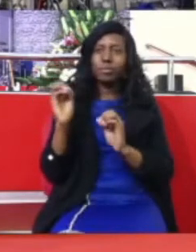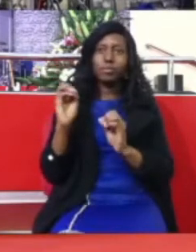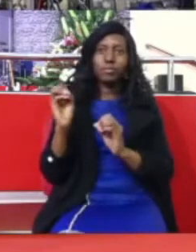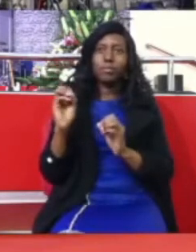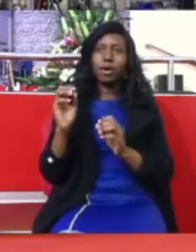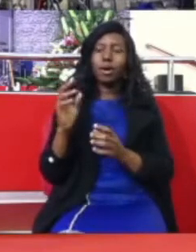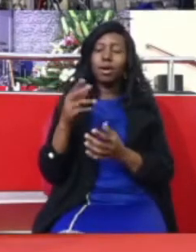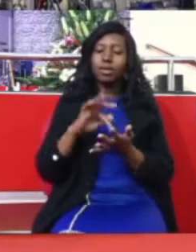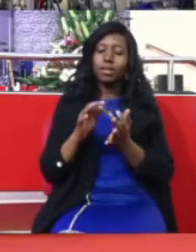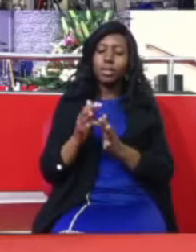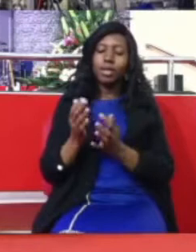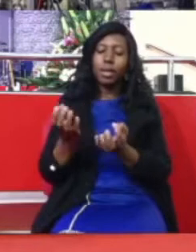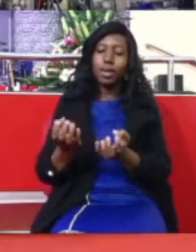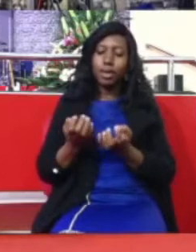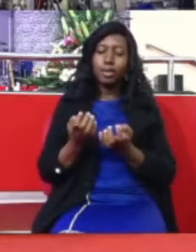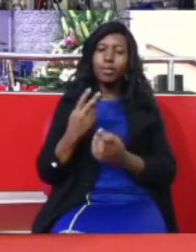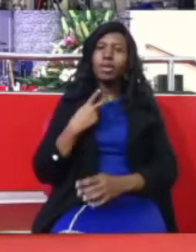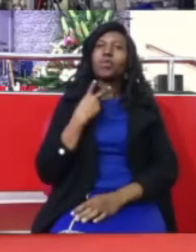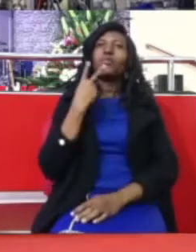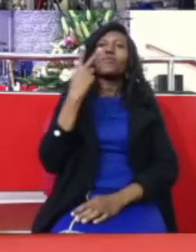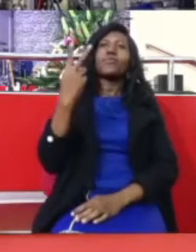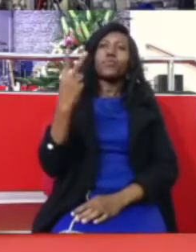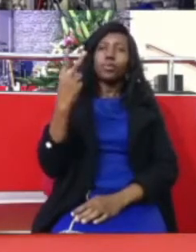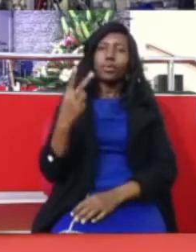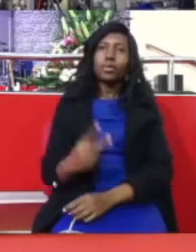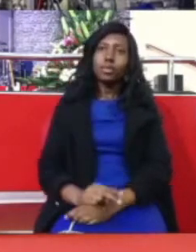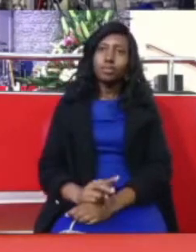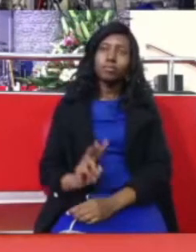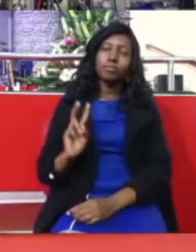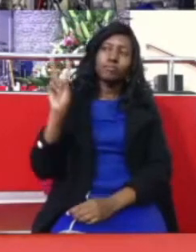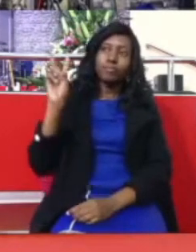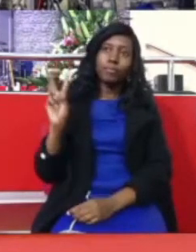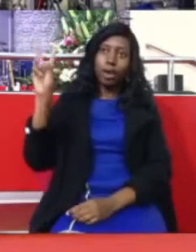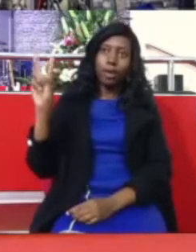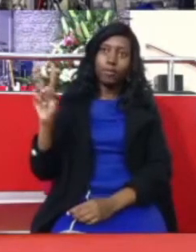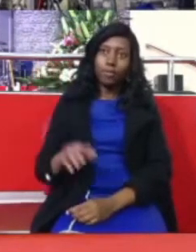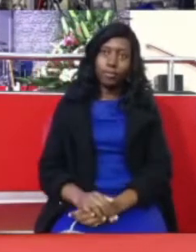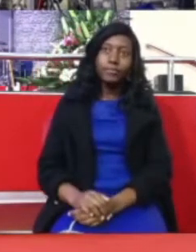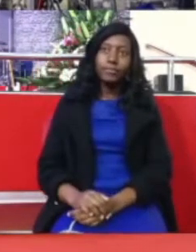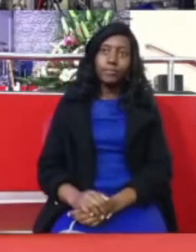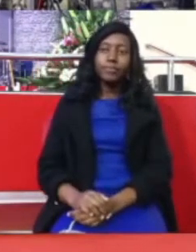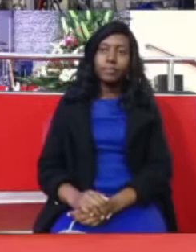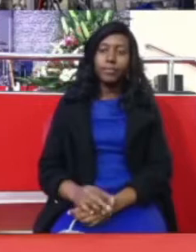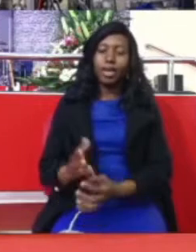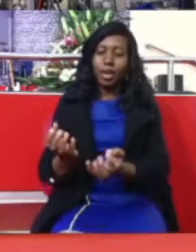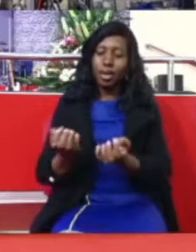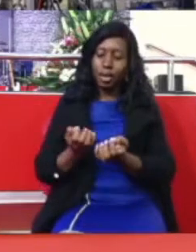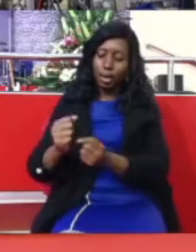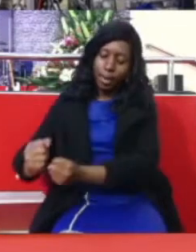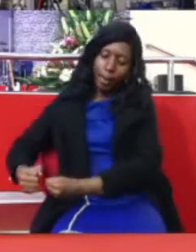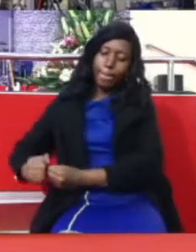amplifier of sorts. And so as he pushes the boat into the water is able now